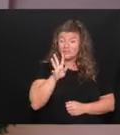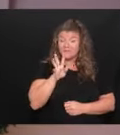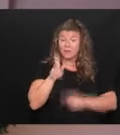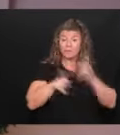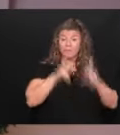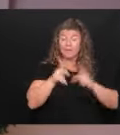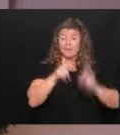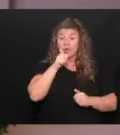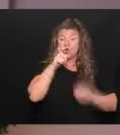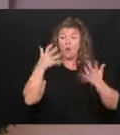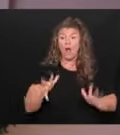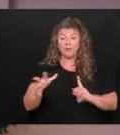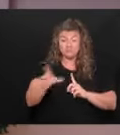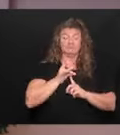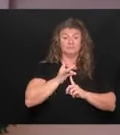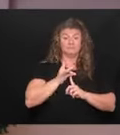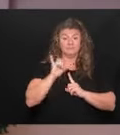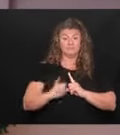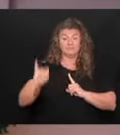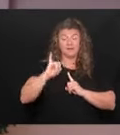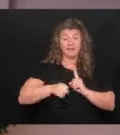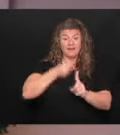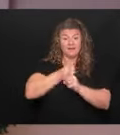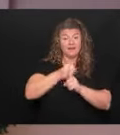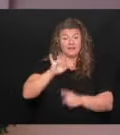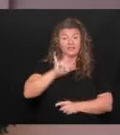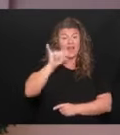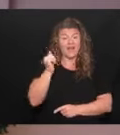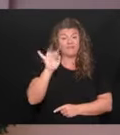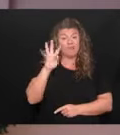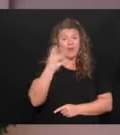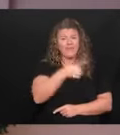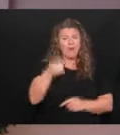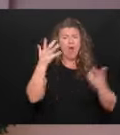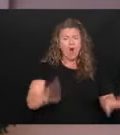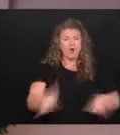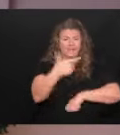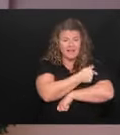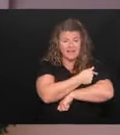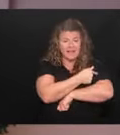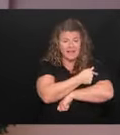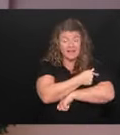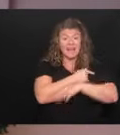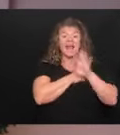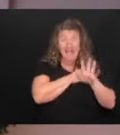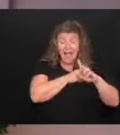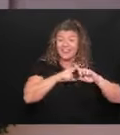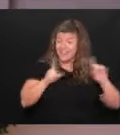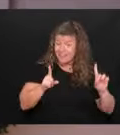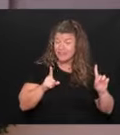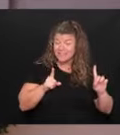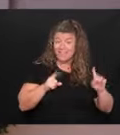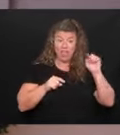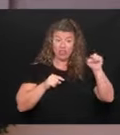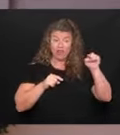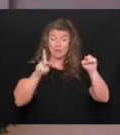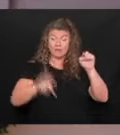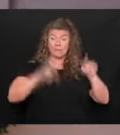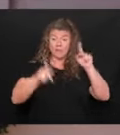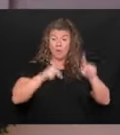got infected in the big outbreak around July 4th were fully vaccinated. So the difference is those people